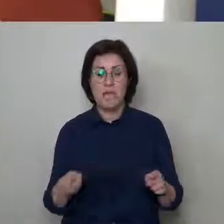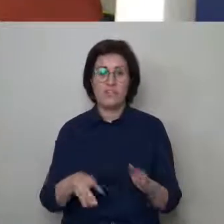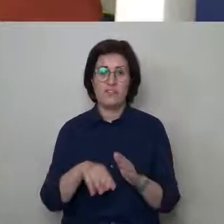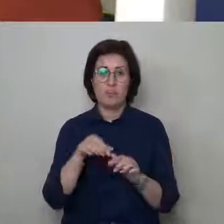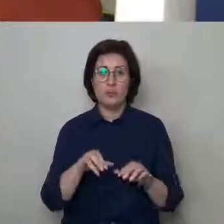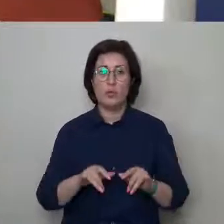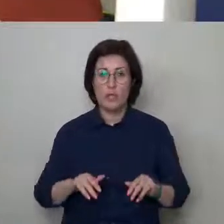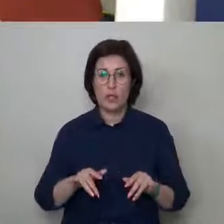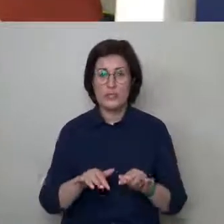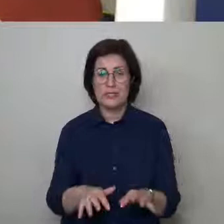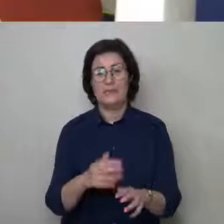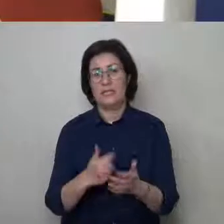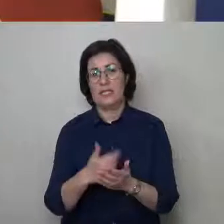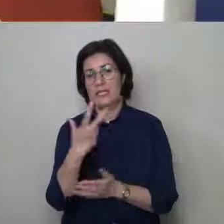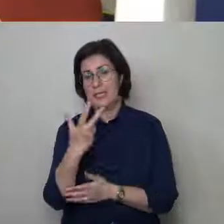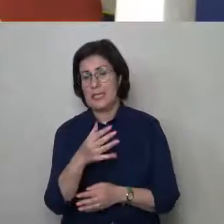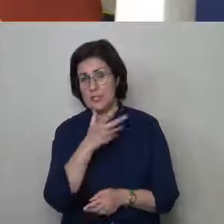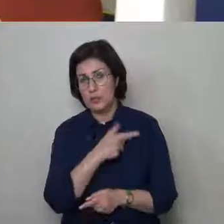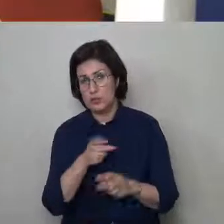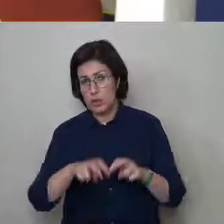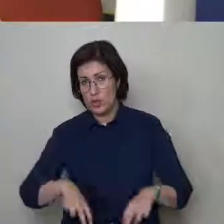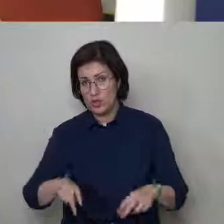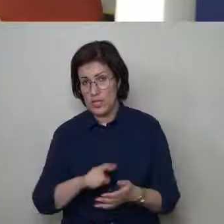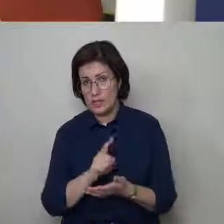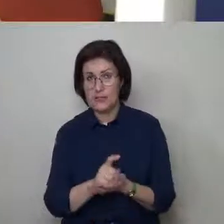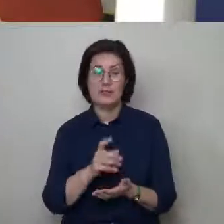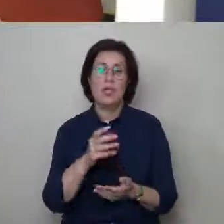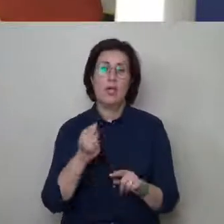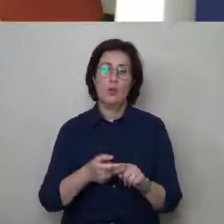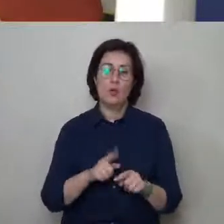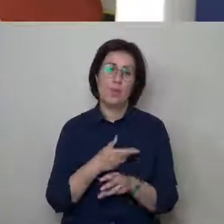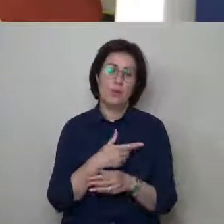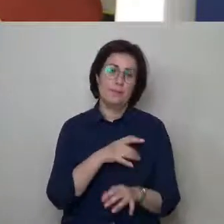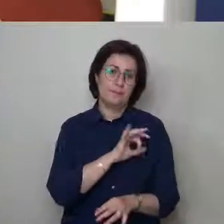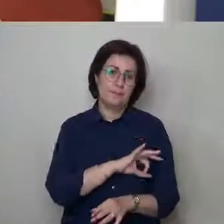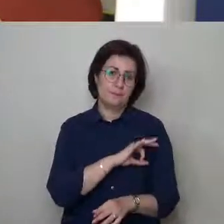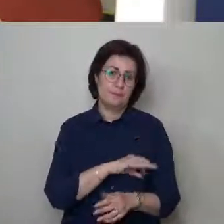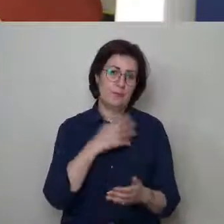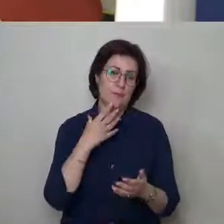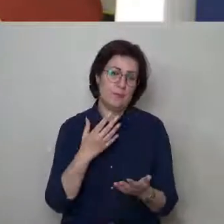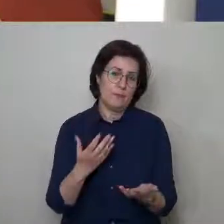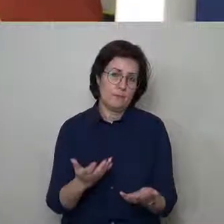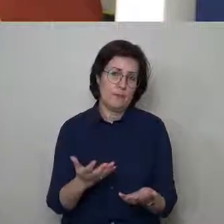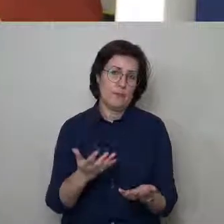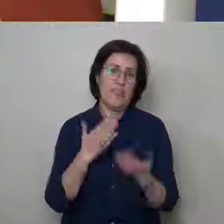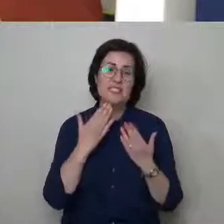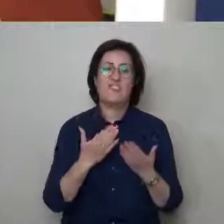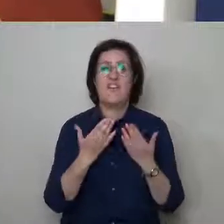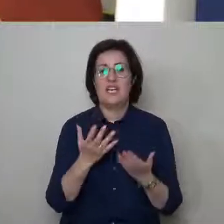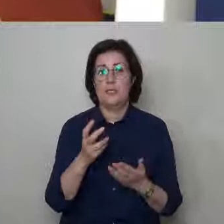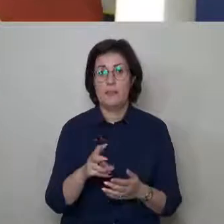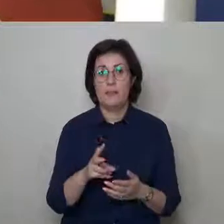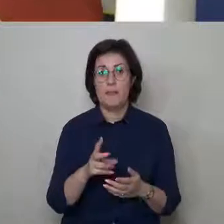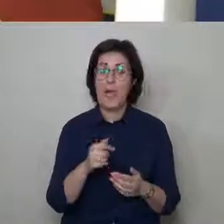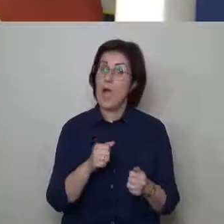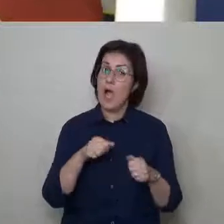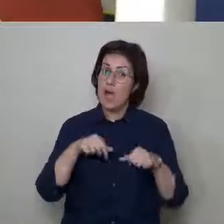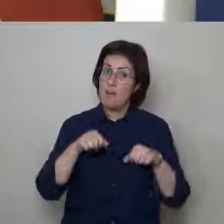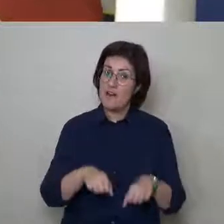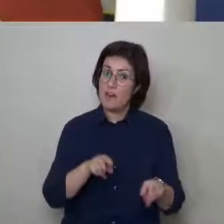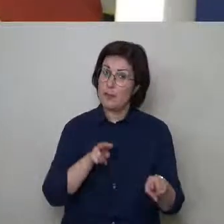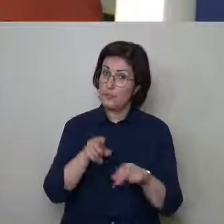saying that if this is a complaint filed within the election process, they should have 5 days for it. That's why we're using